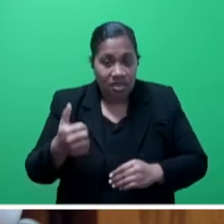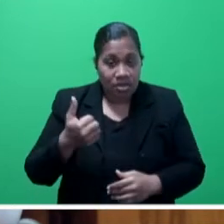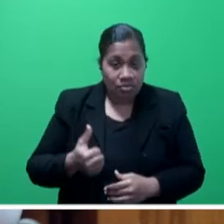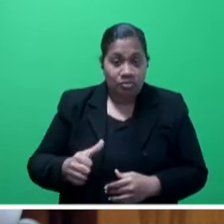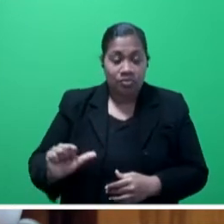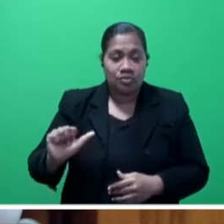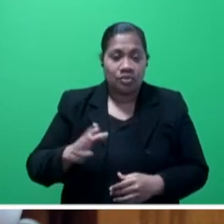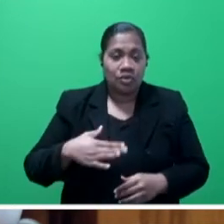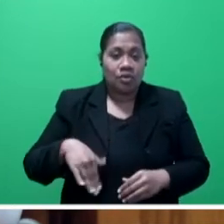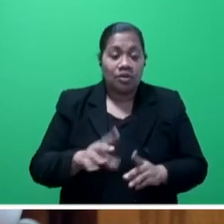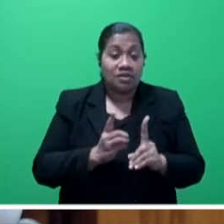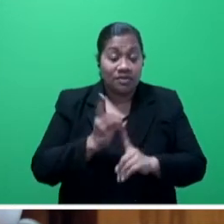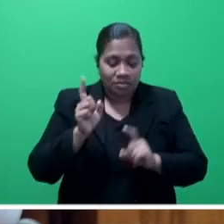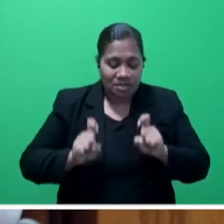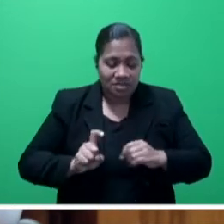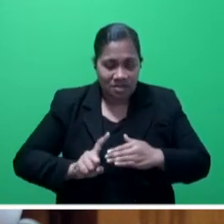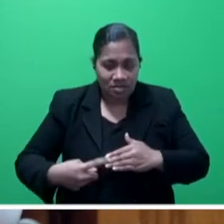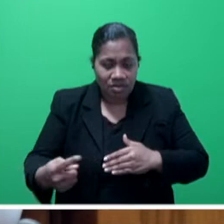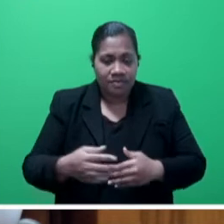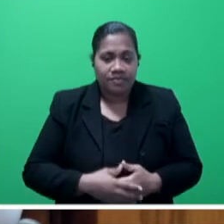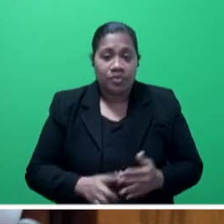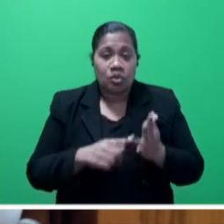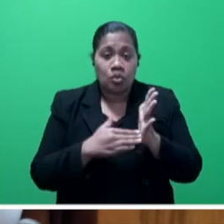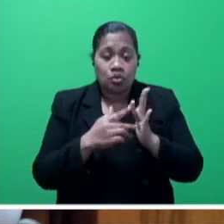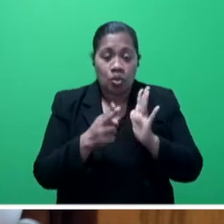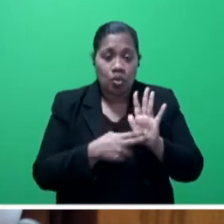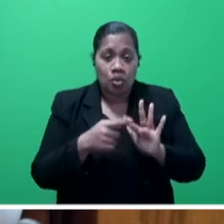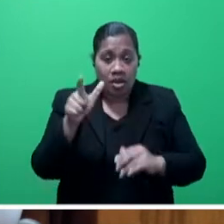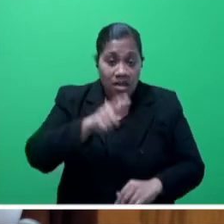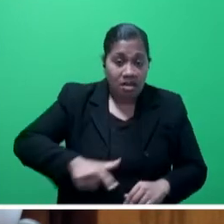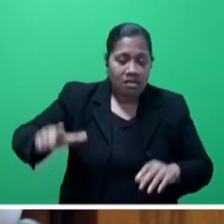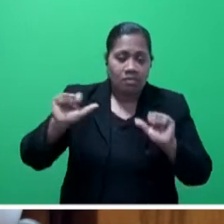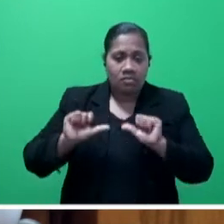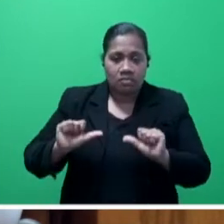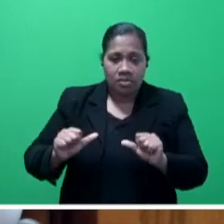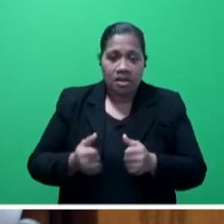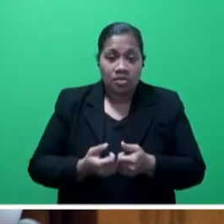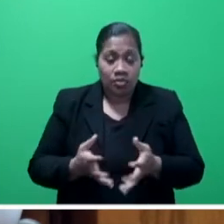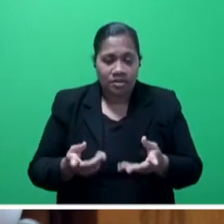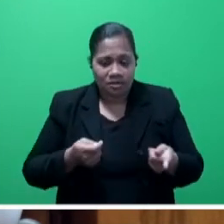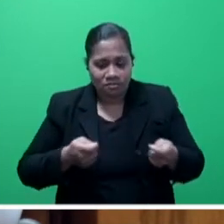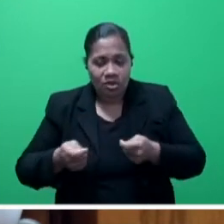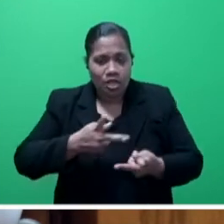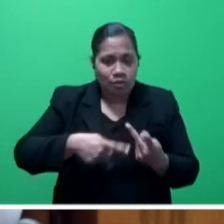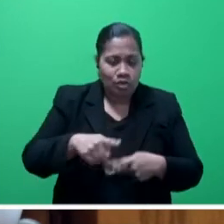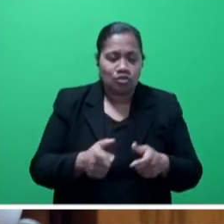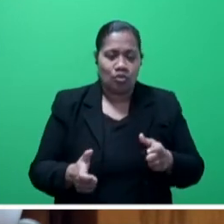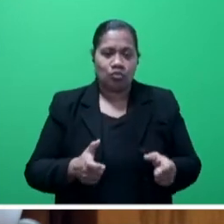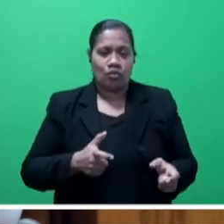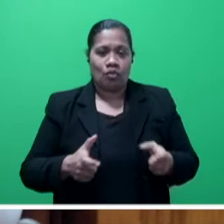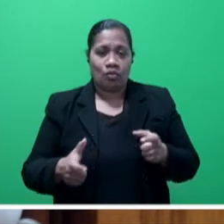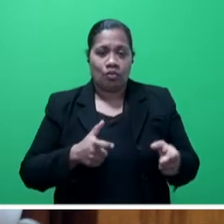all developments are sustainable, ozone layer protected, and waste is properly managed and pollution controlled. Mr. Speaker, in